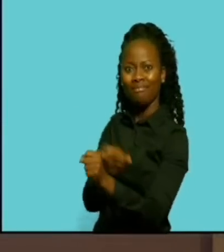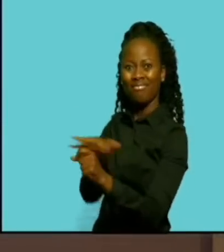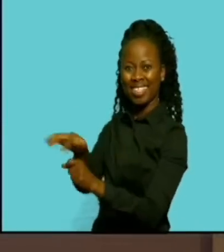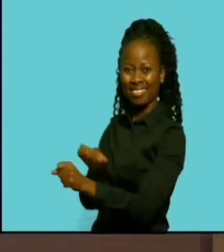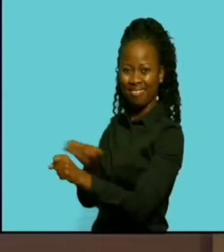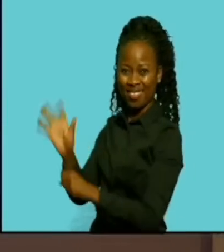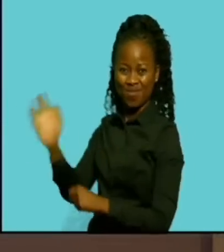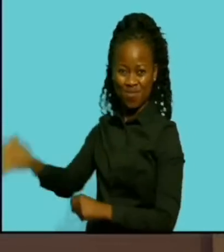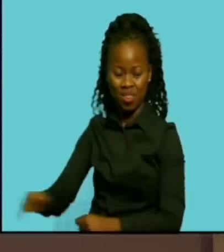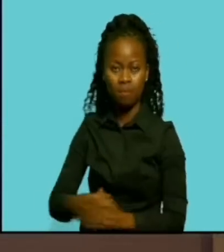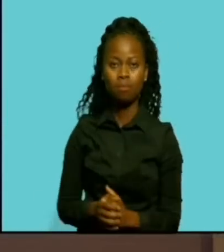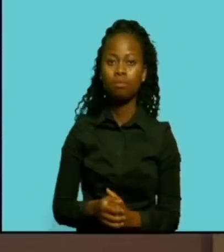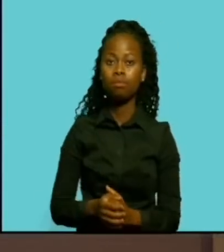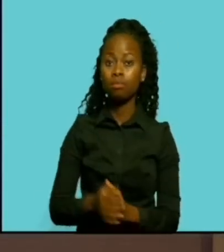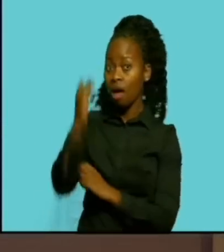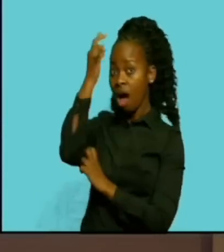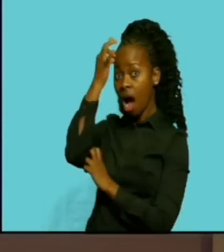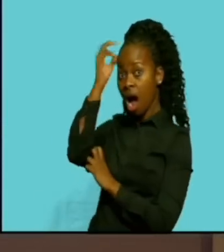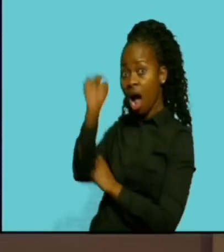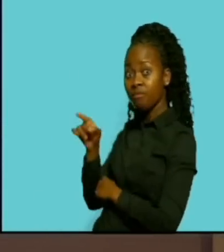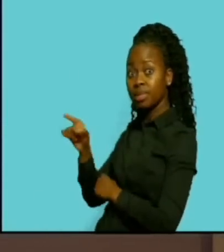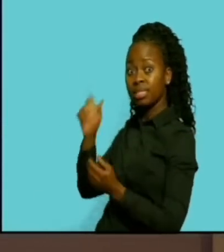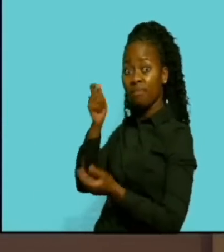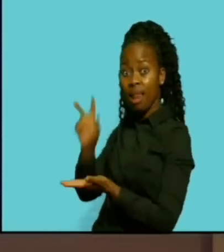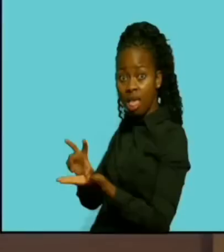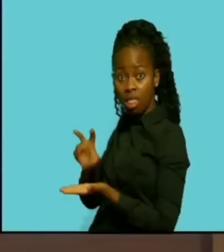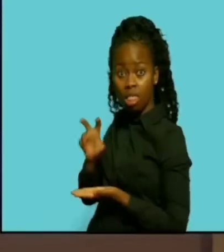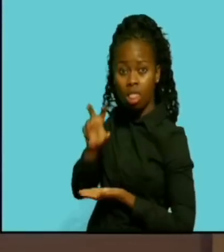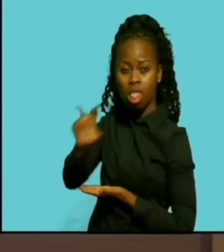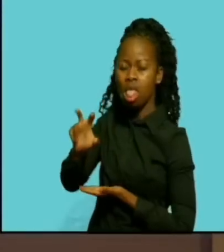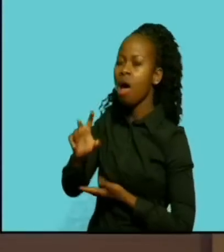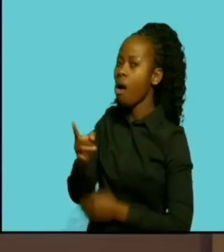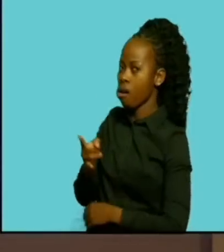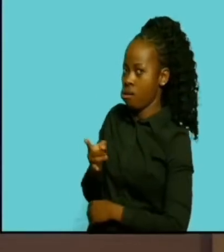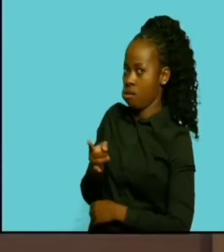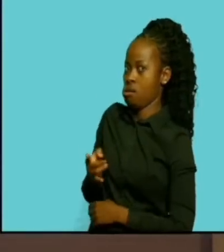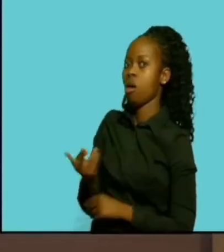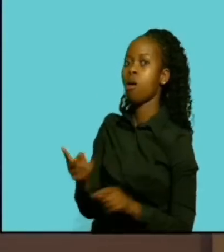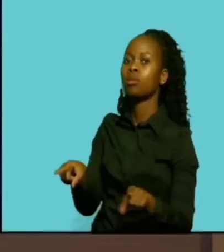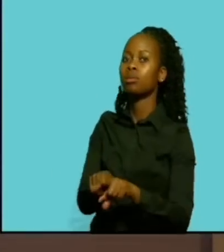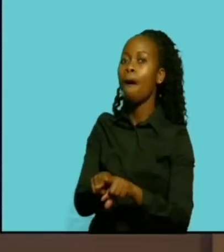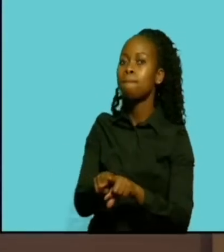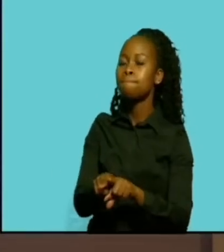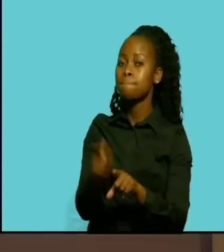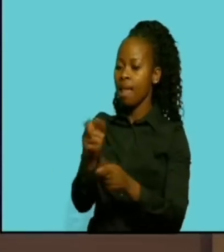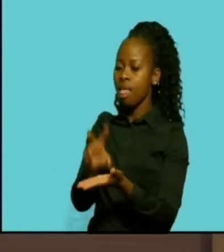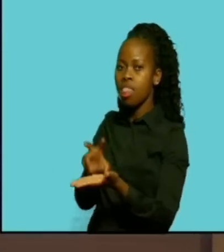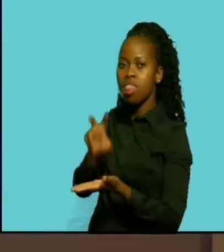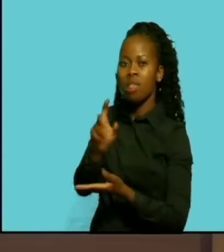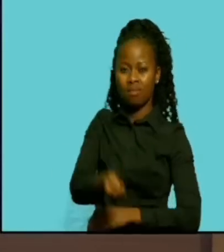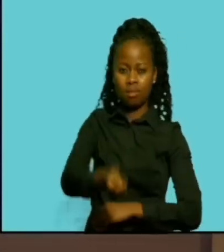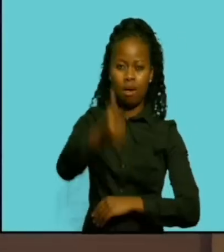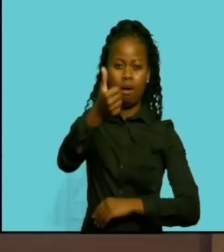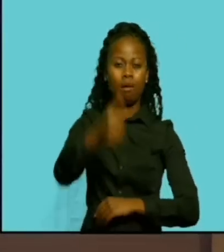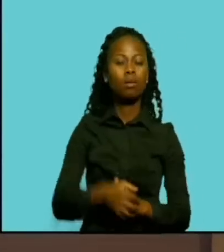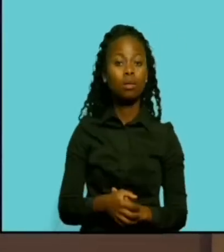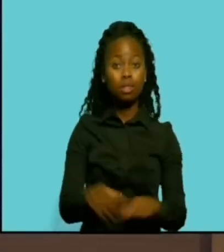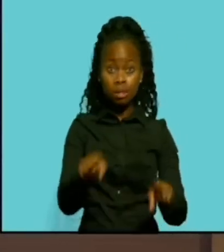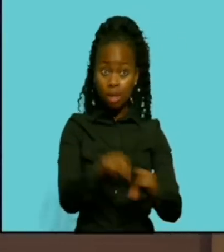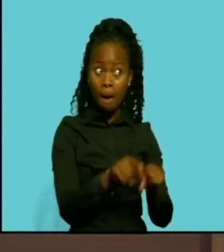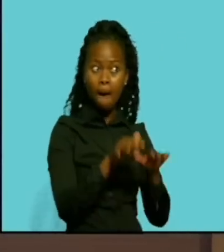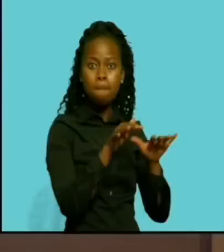the government sector has weakened significantly in recent years, and that of public corporations is forecast